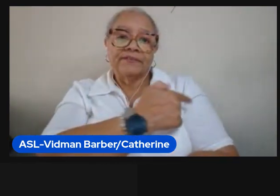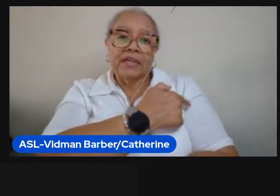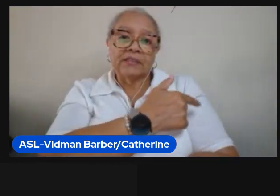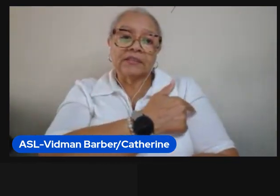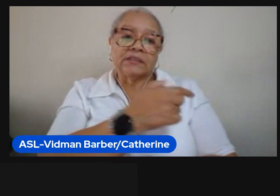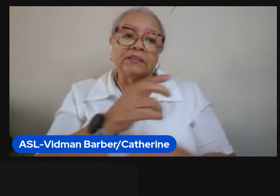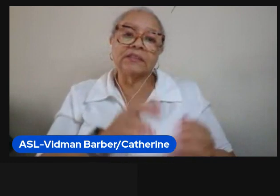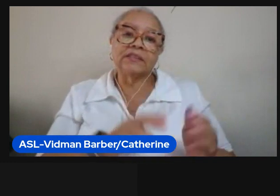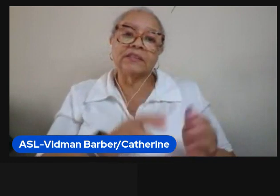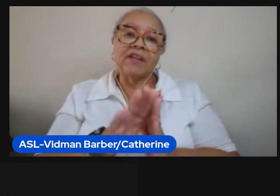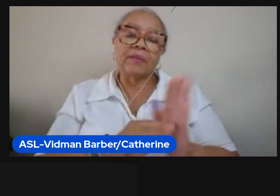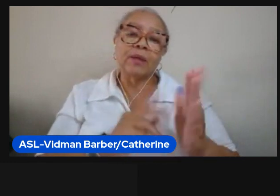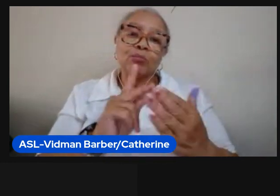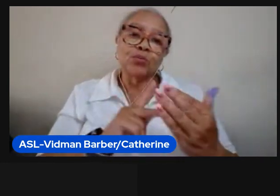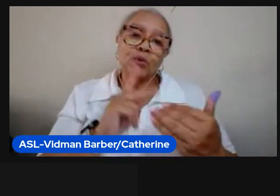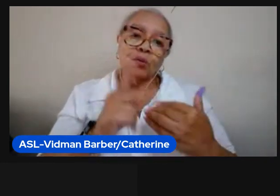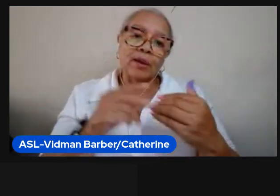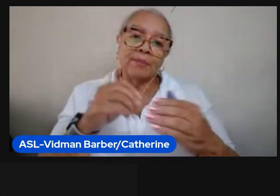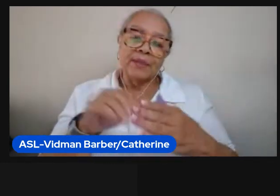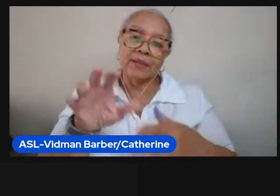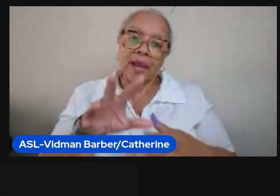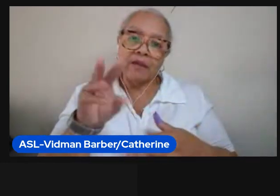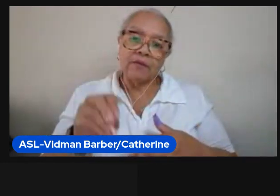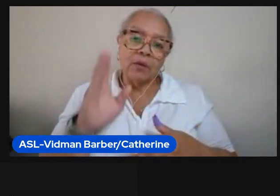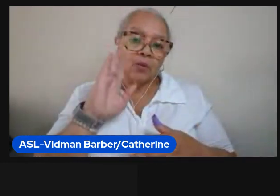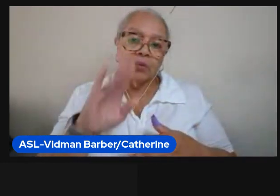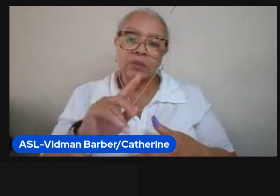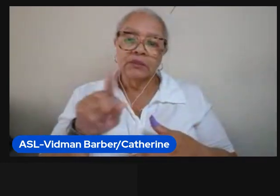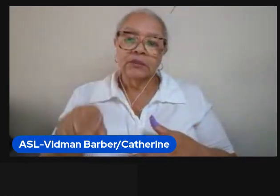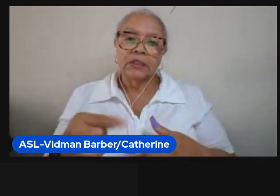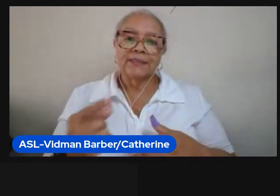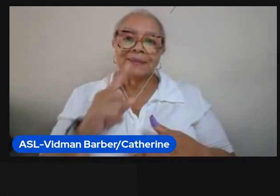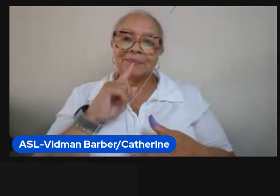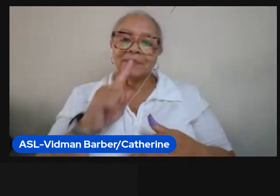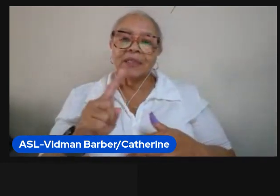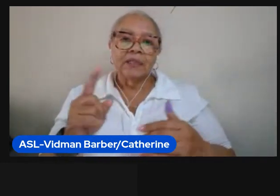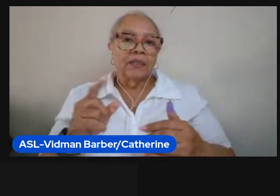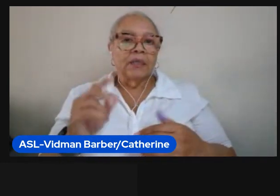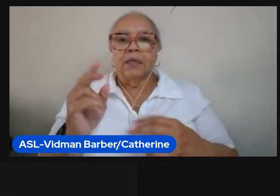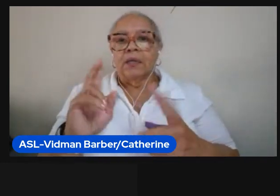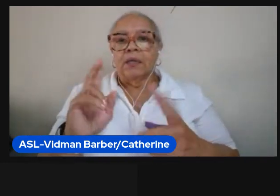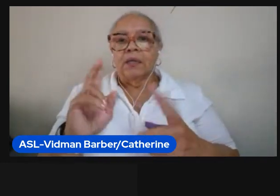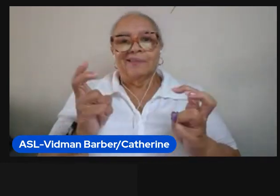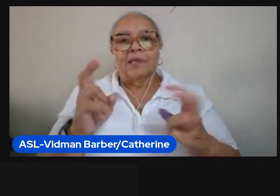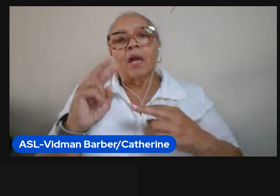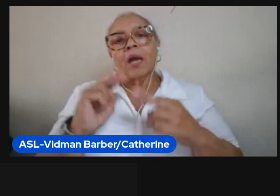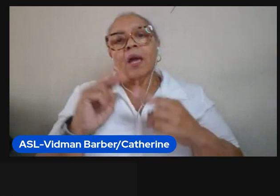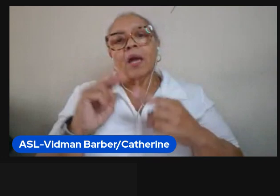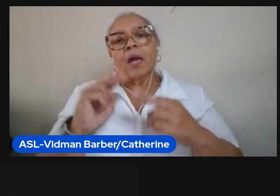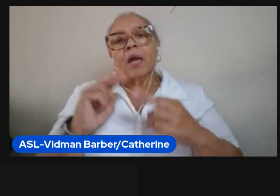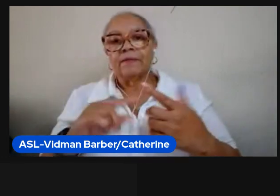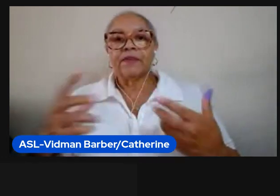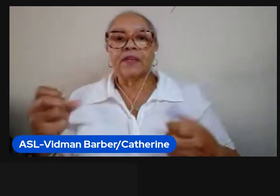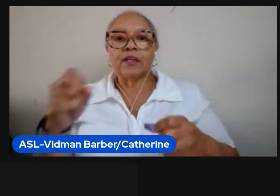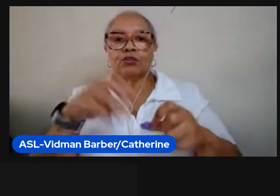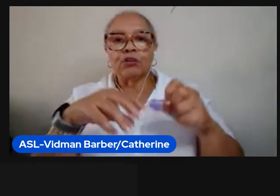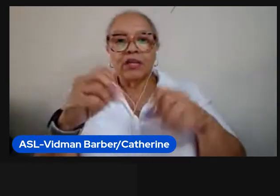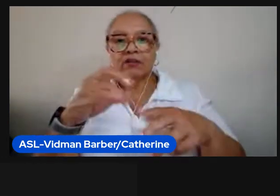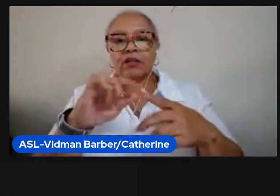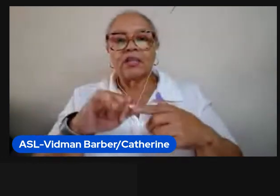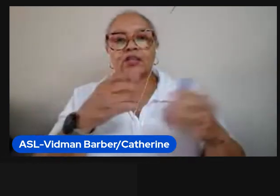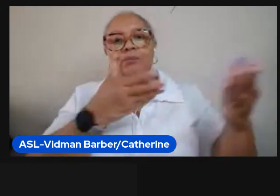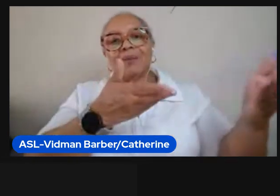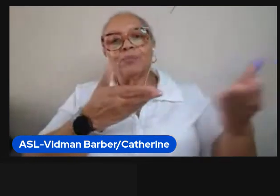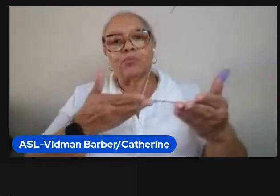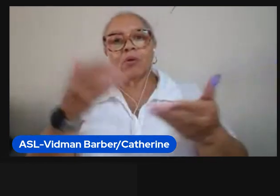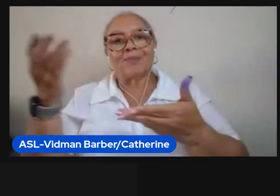development program in Africa is just going to be a facility. The ingredient will be brought from somewhere, and